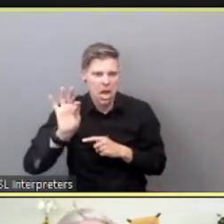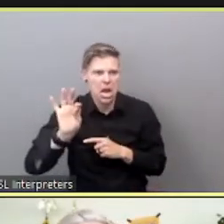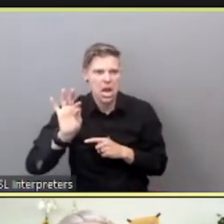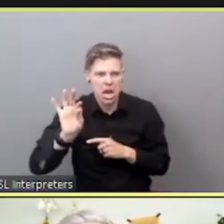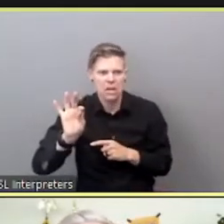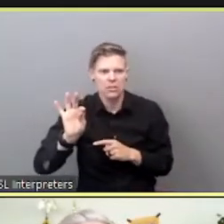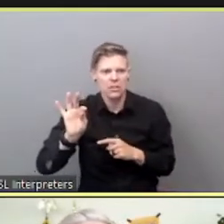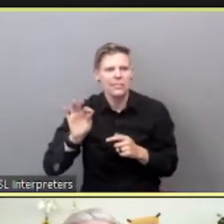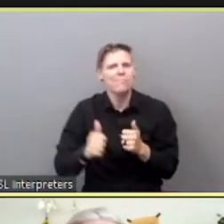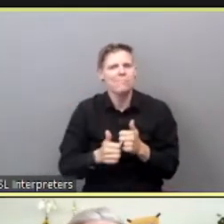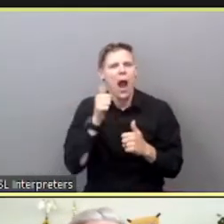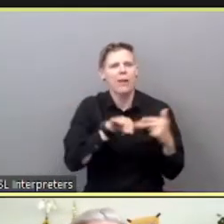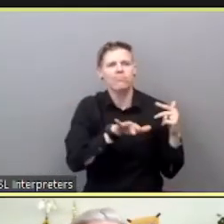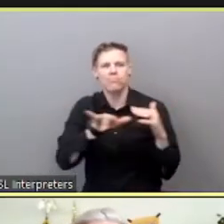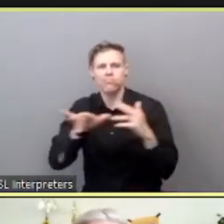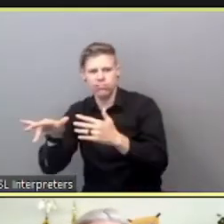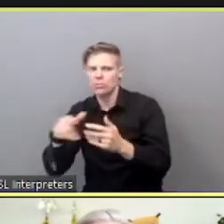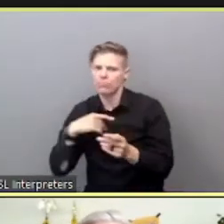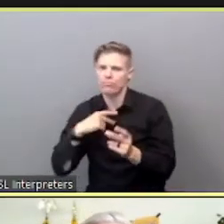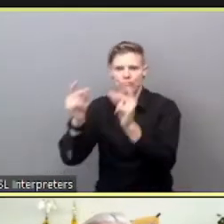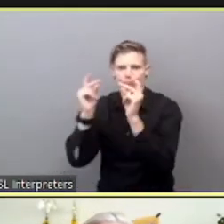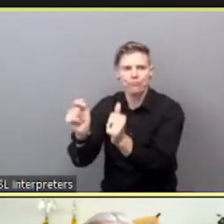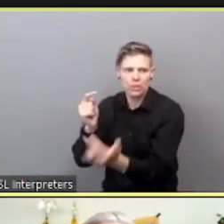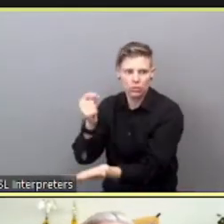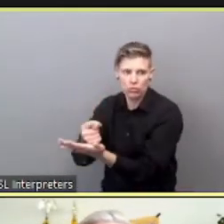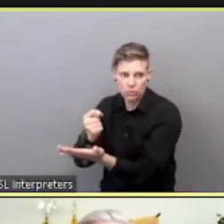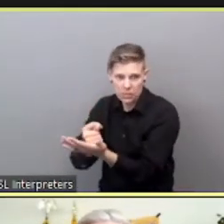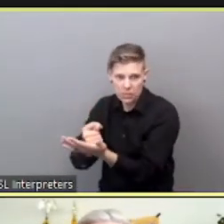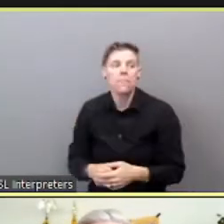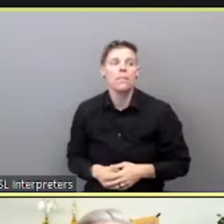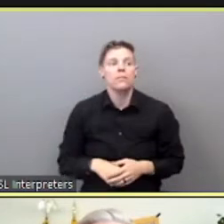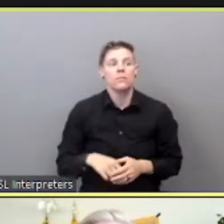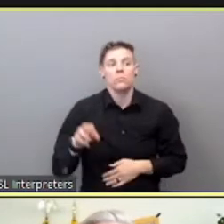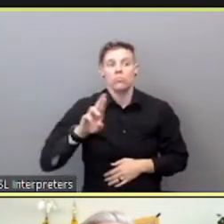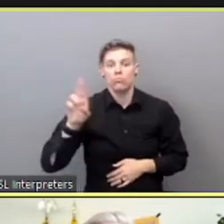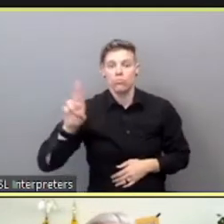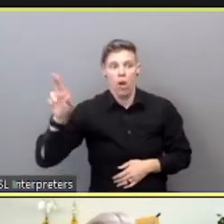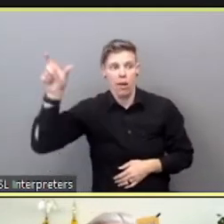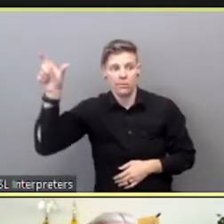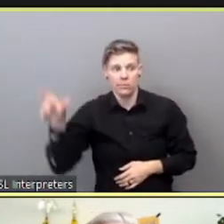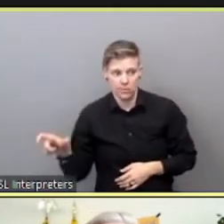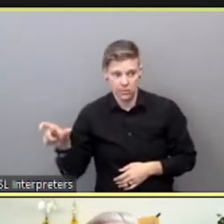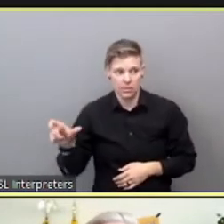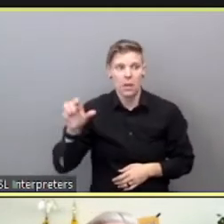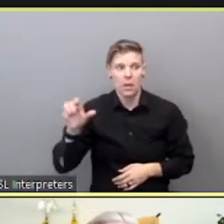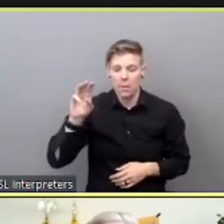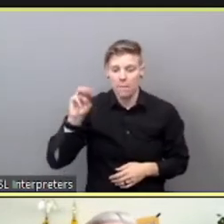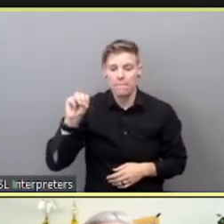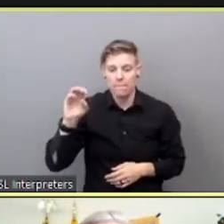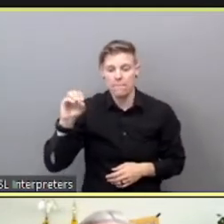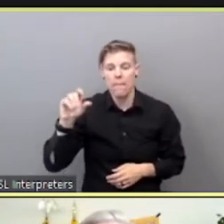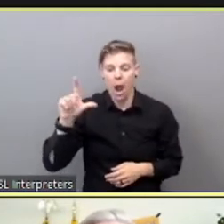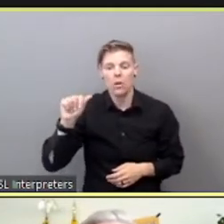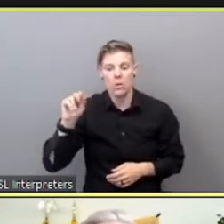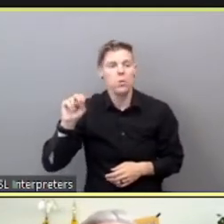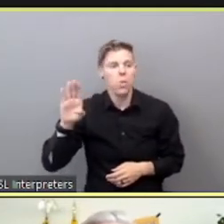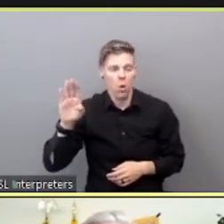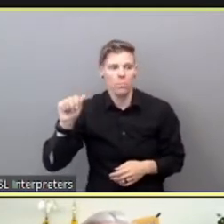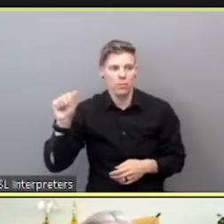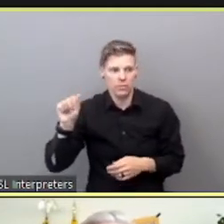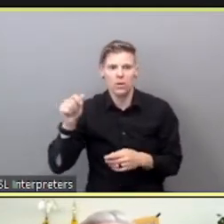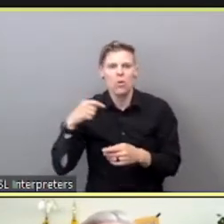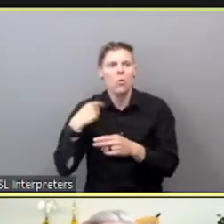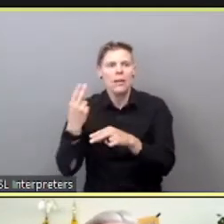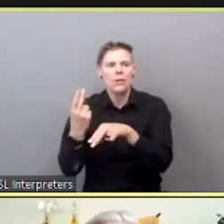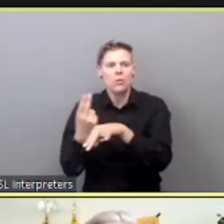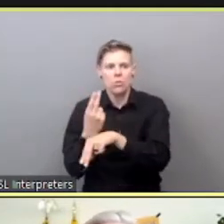right, you have 2 of the monoclonal antibodies that we're now using in our state, what we call BAM-EDI combination. We